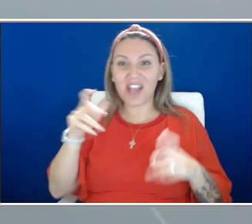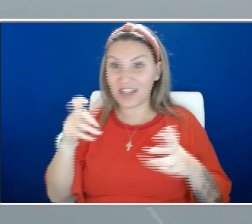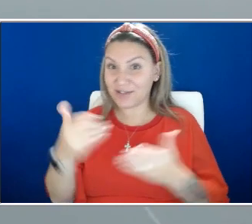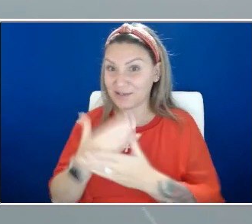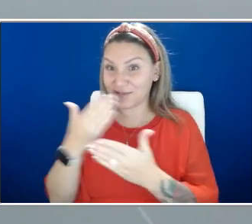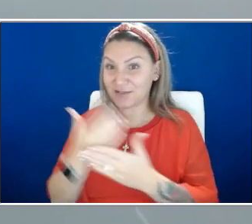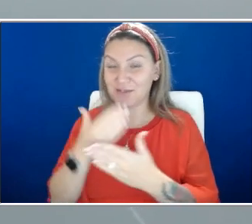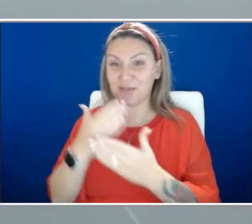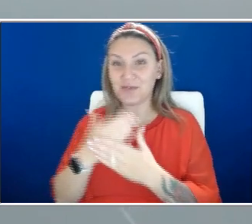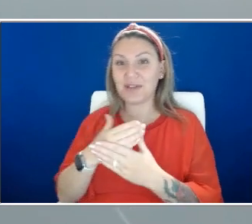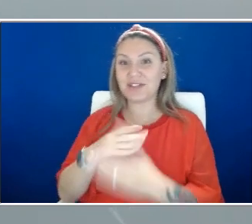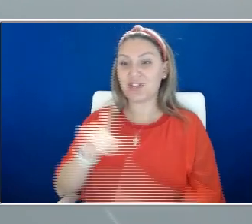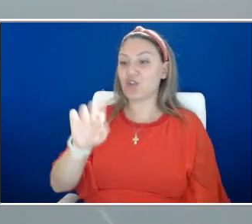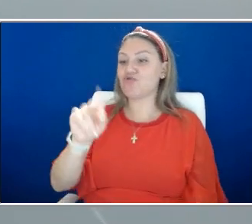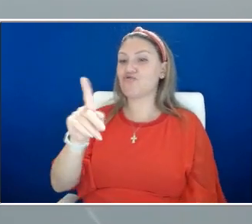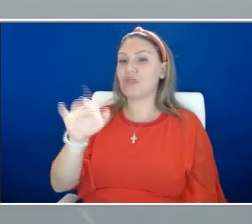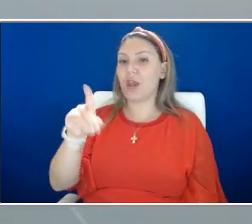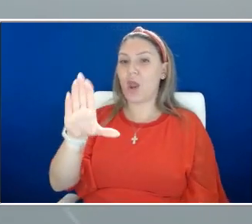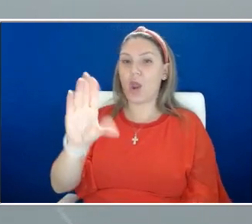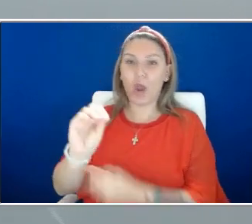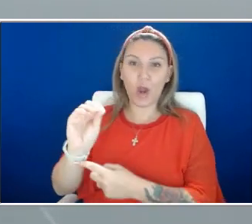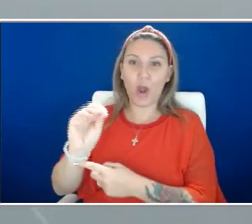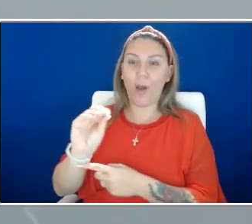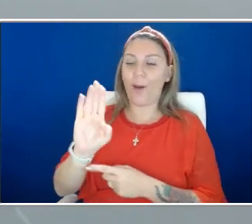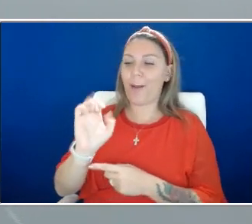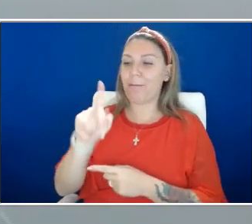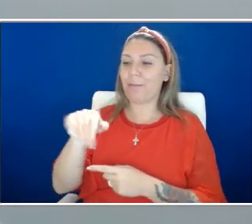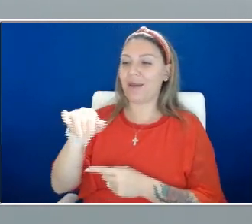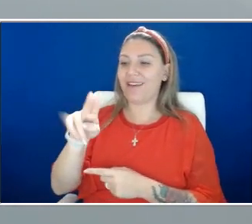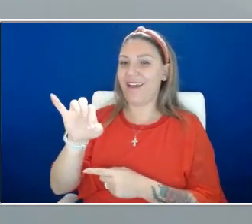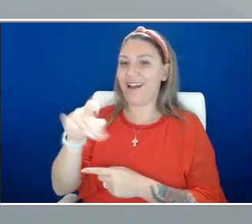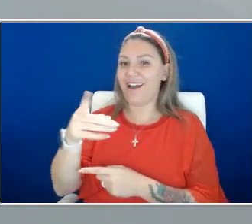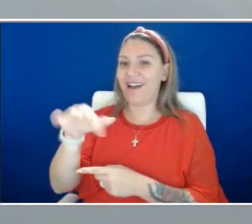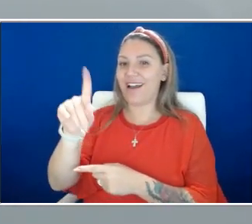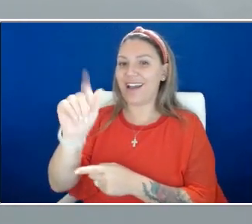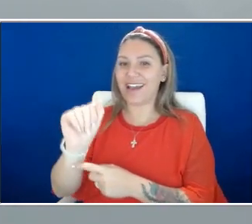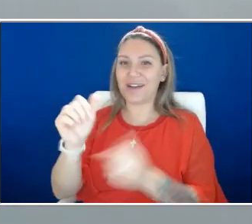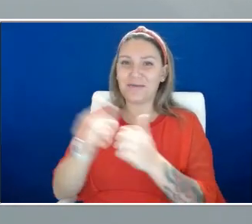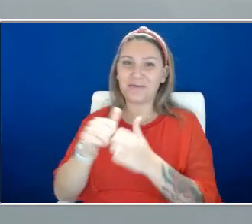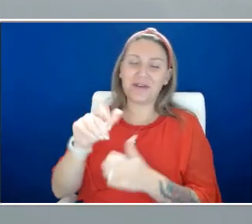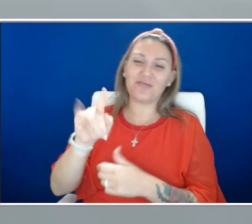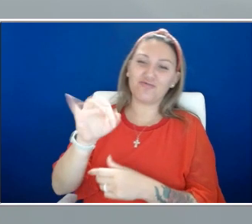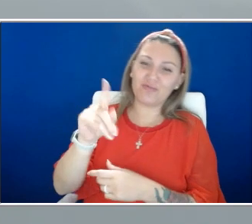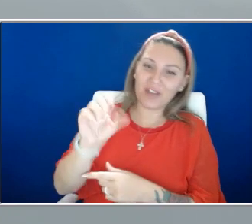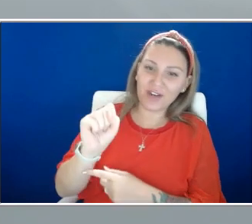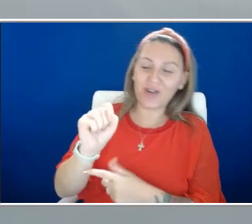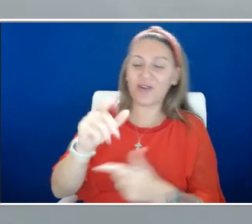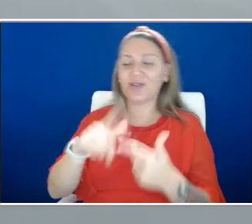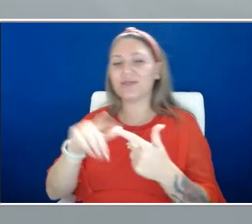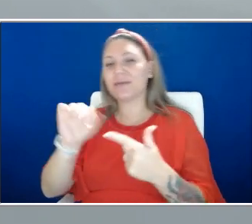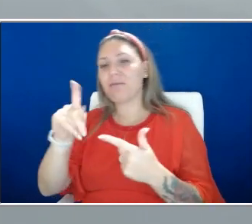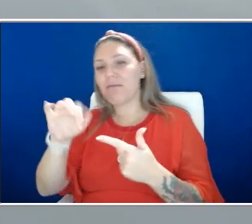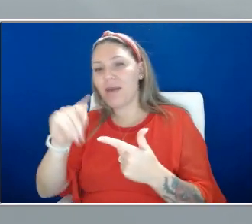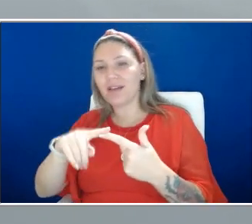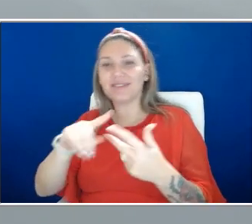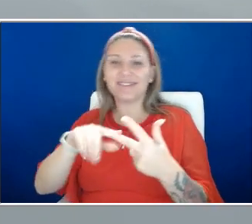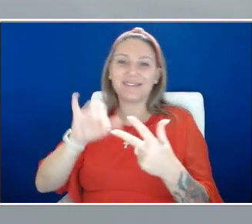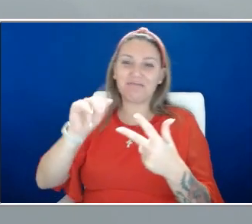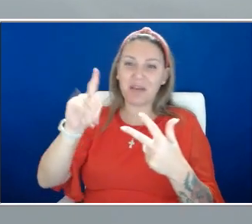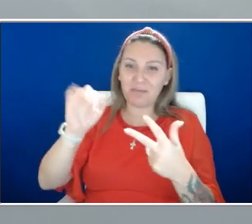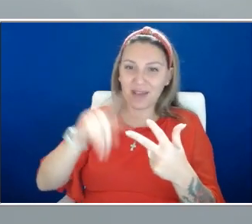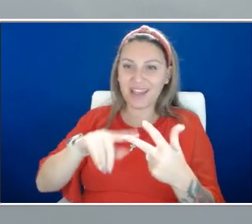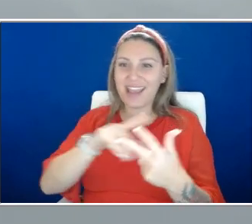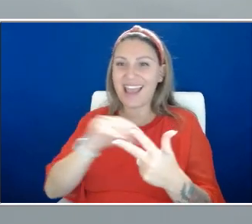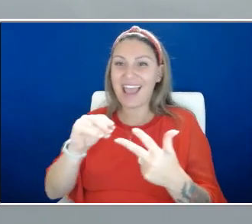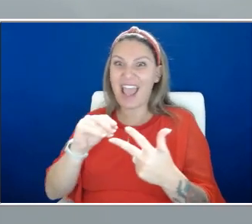empanada. It's made with ground beef, onions, cheddar jack cheese, and avocado crema, all surrounded by crushed up Doritos. Yum.